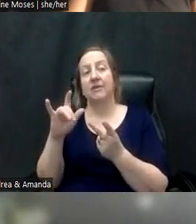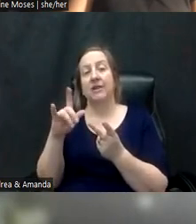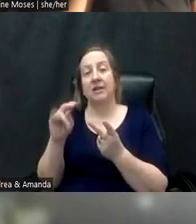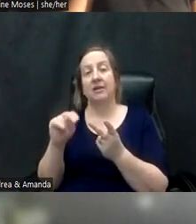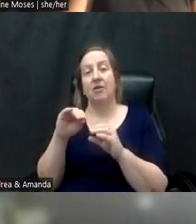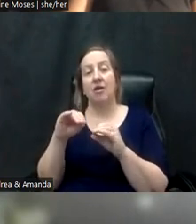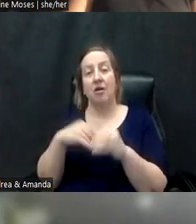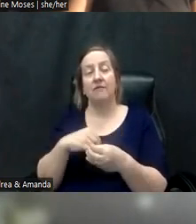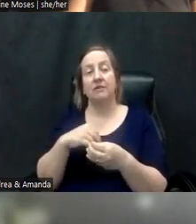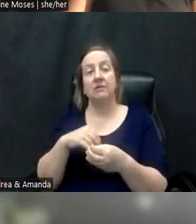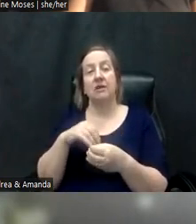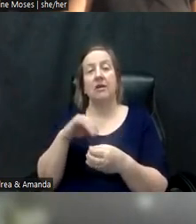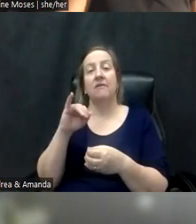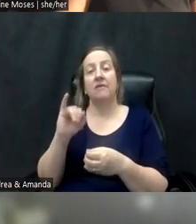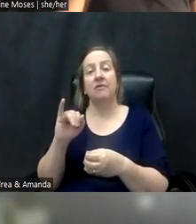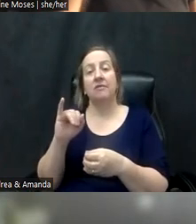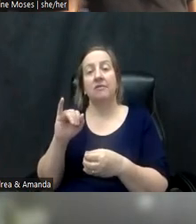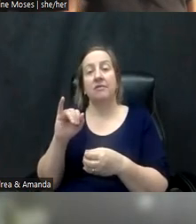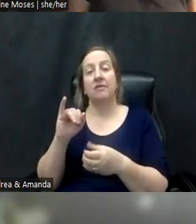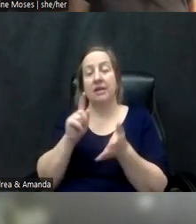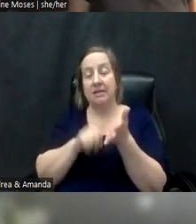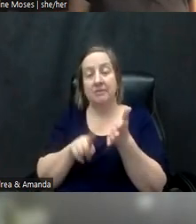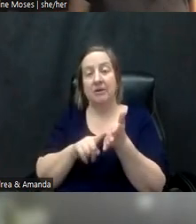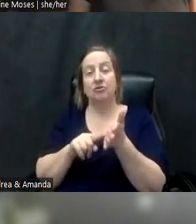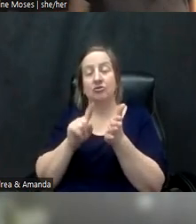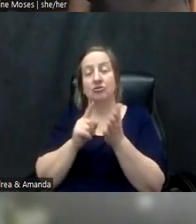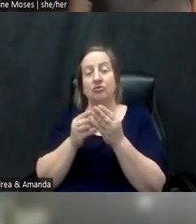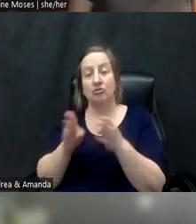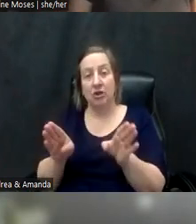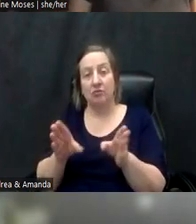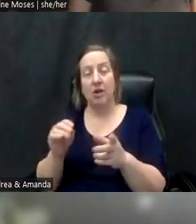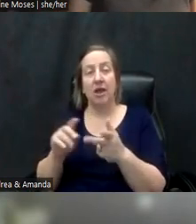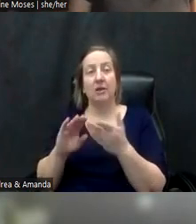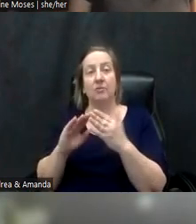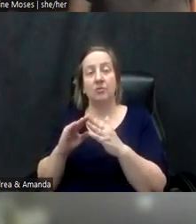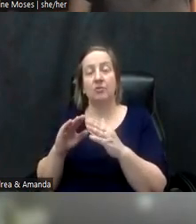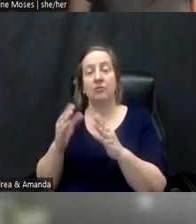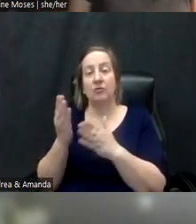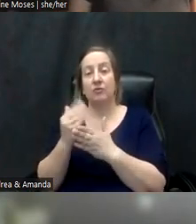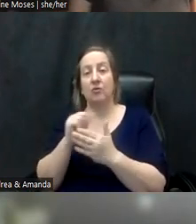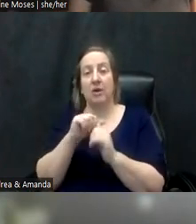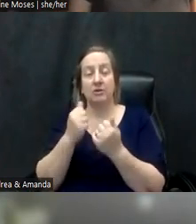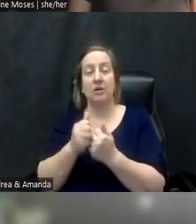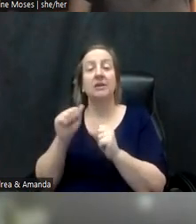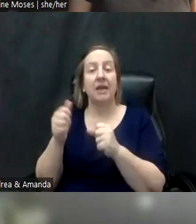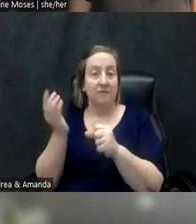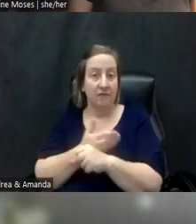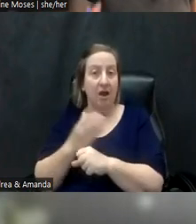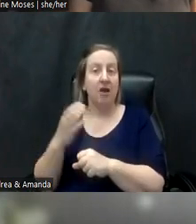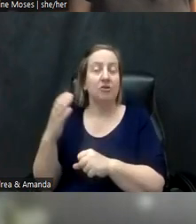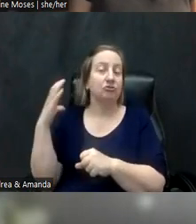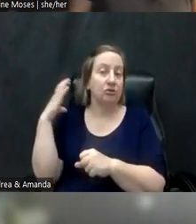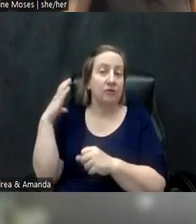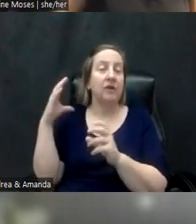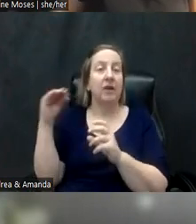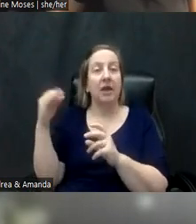civilian office of inspector general and the community police review agency. They can fire the police chief and they play a significant